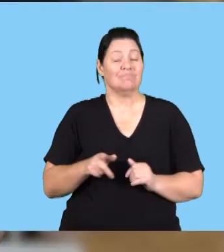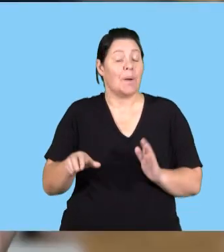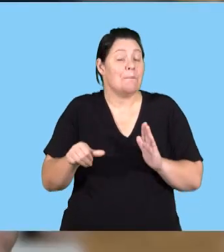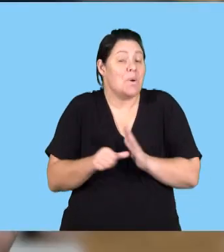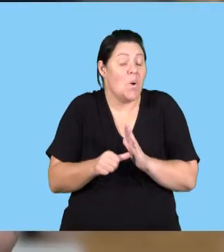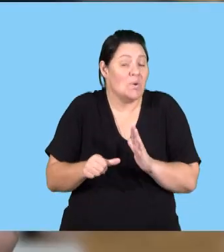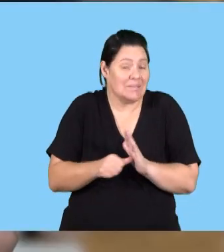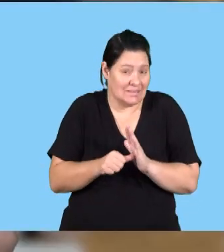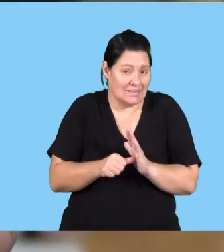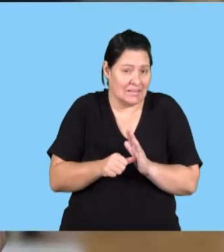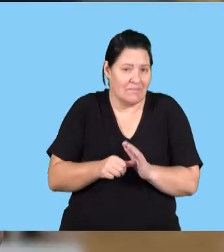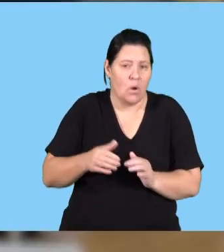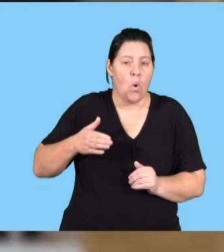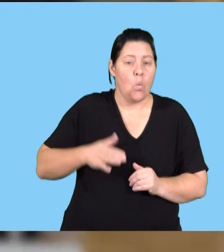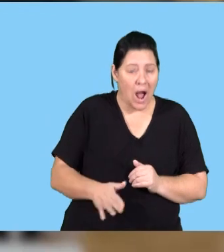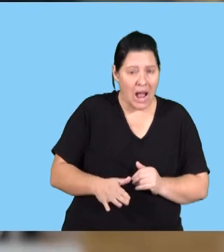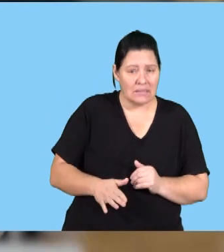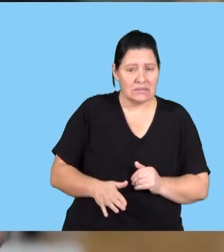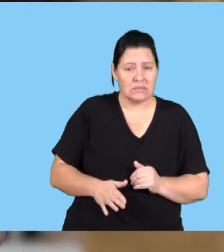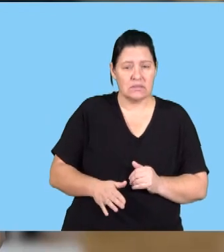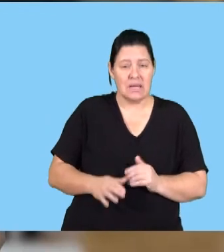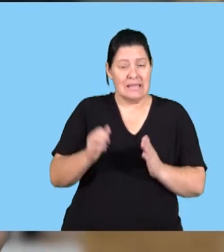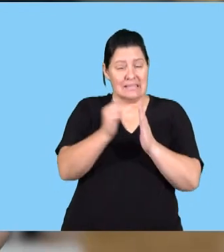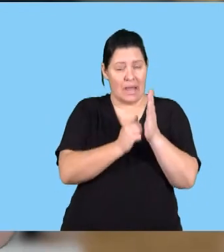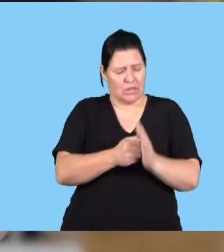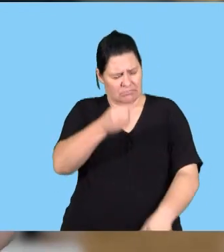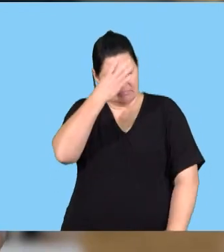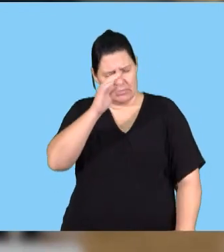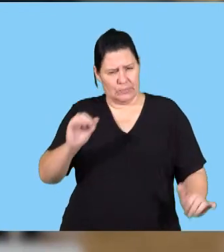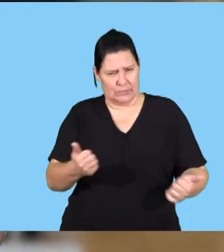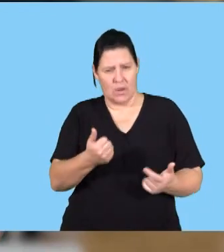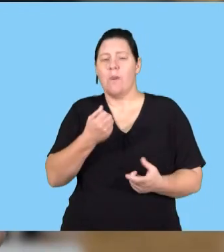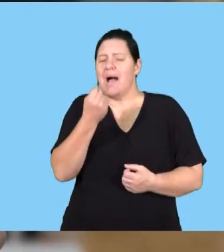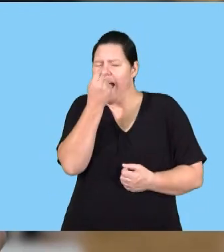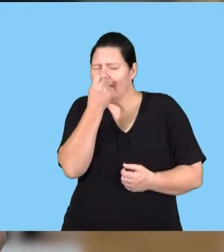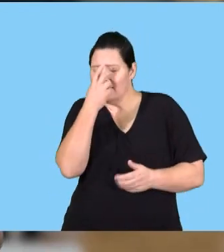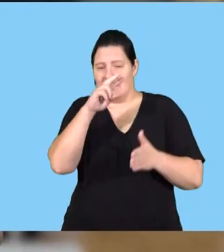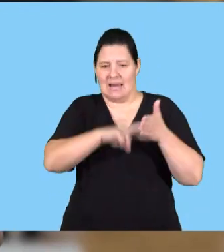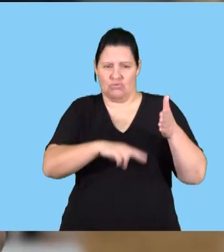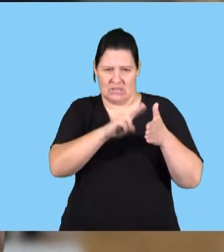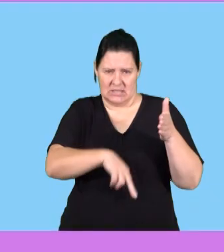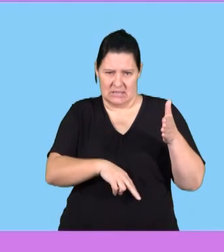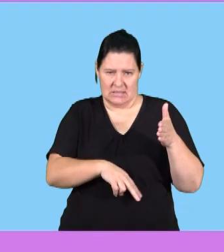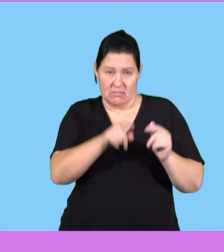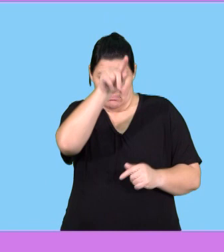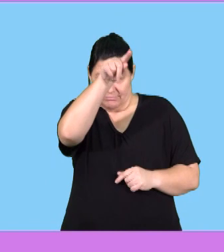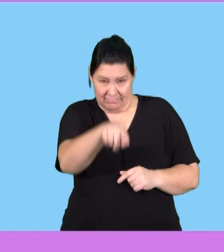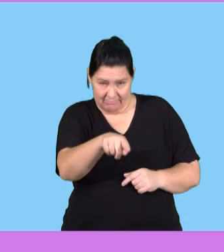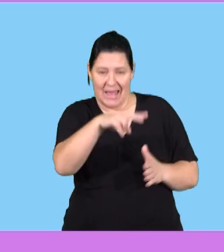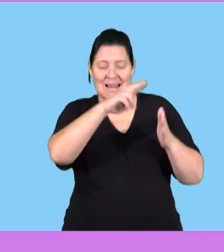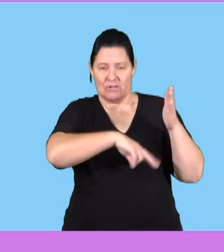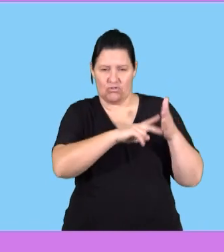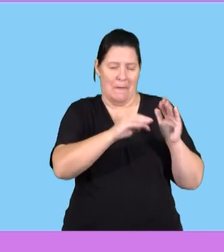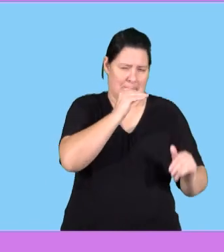this is very important. If you want to do good at the subject, you have to understand the literacy. So this is the literacy that you see